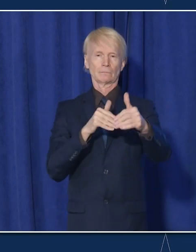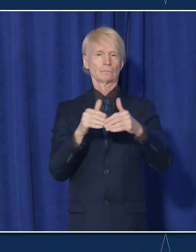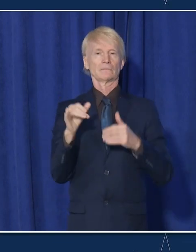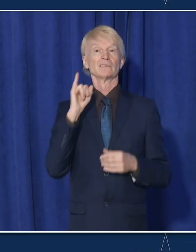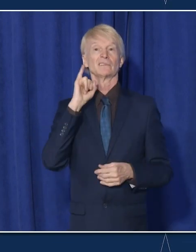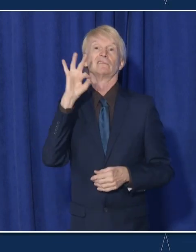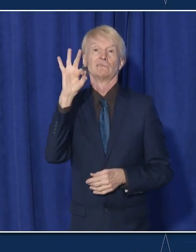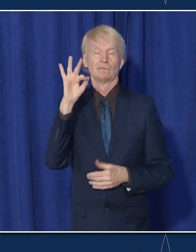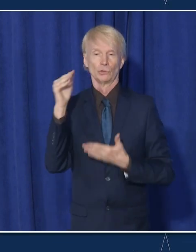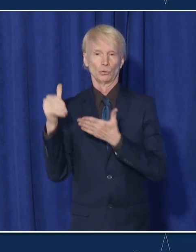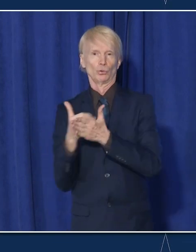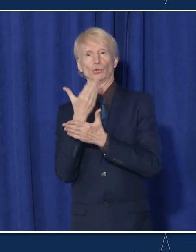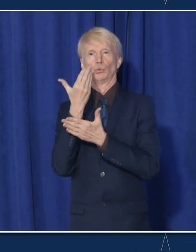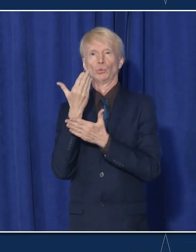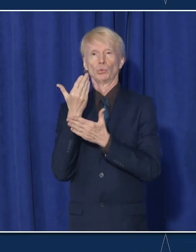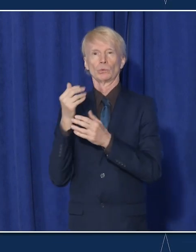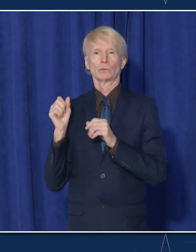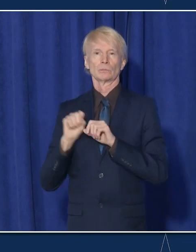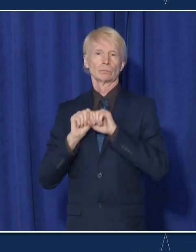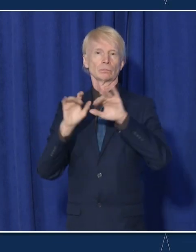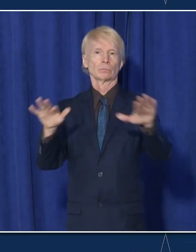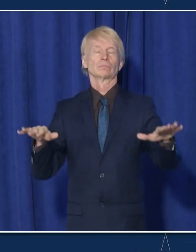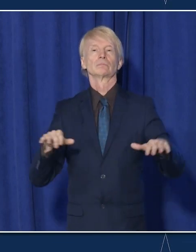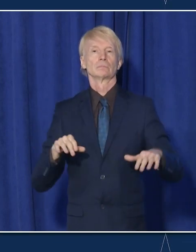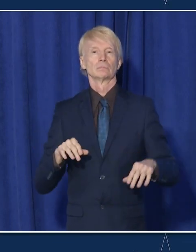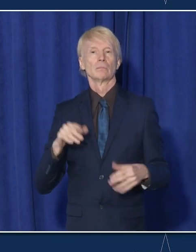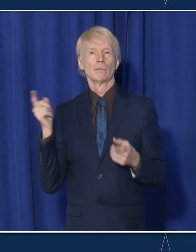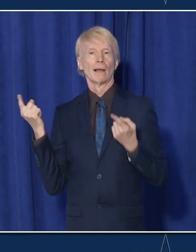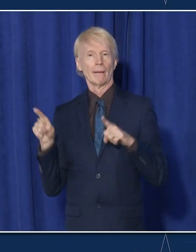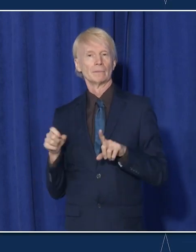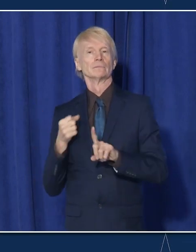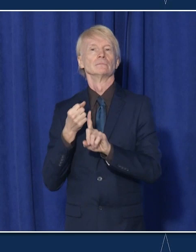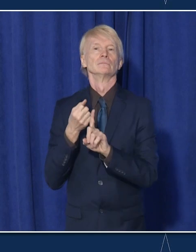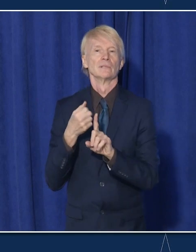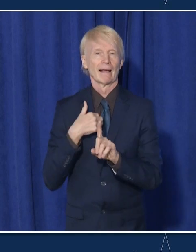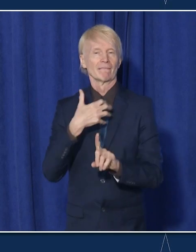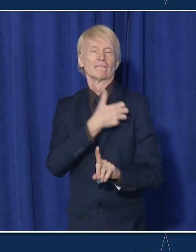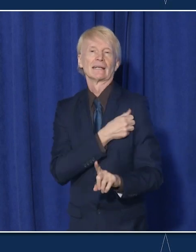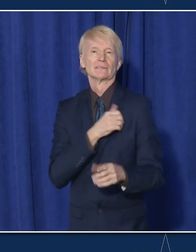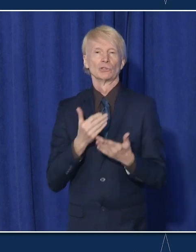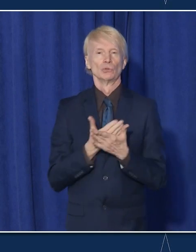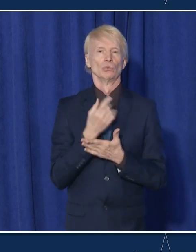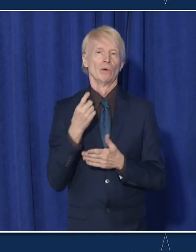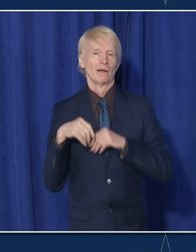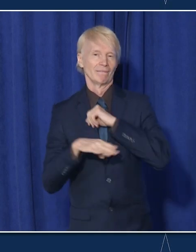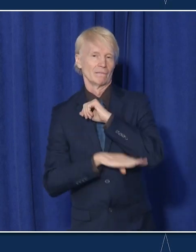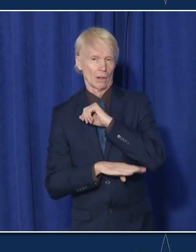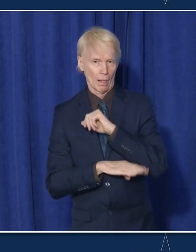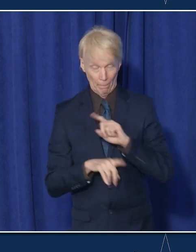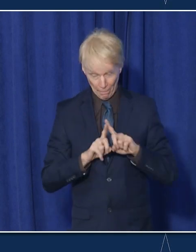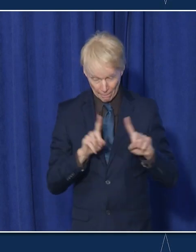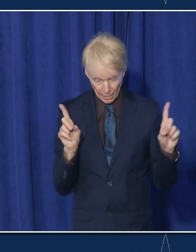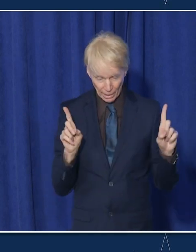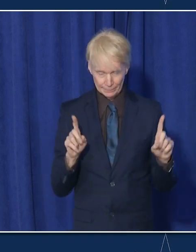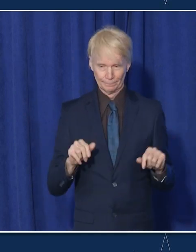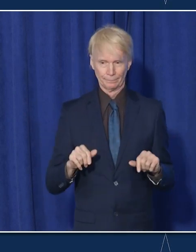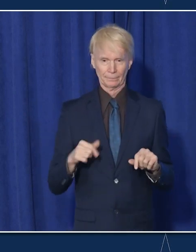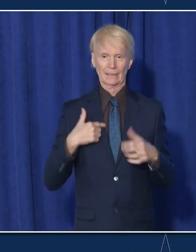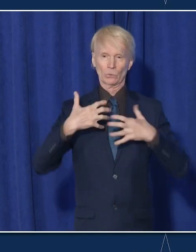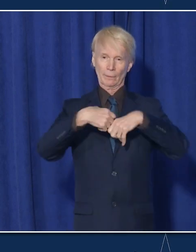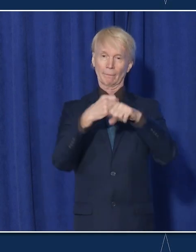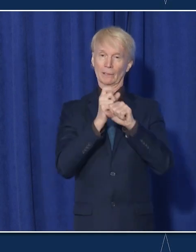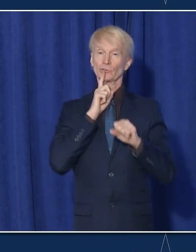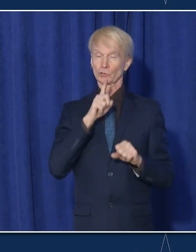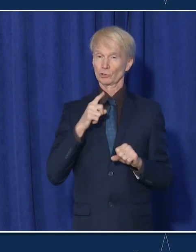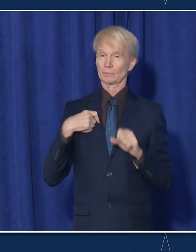a variant-specific vaccine. You also, and I have actually asked this question of some of the scientists because I wanted to make sure